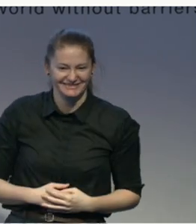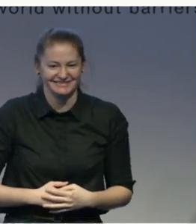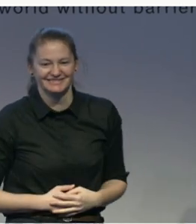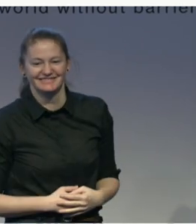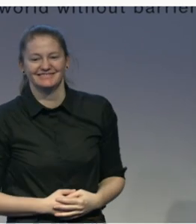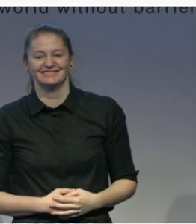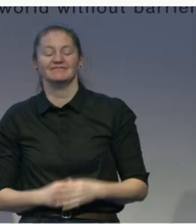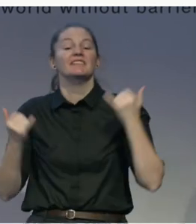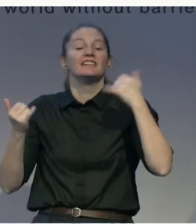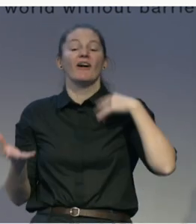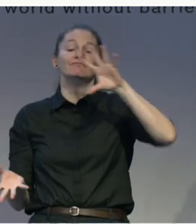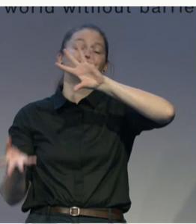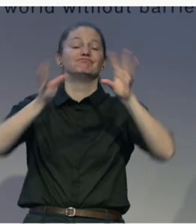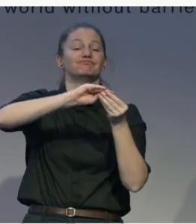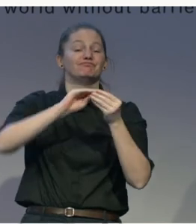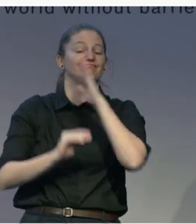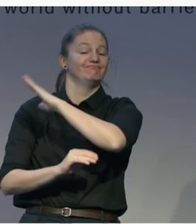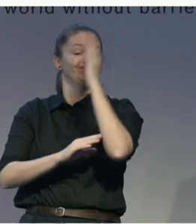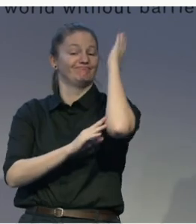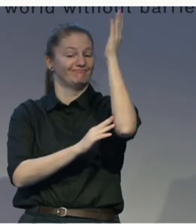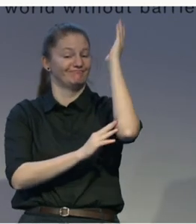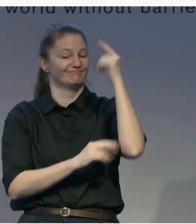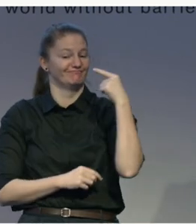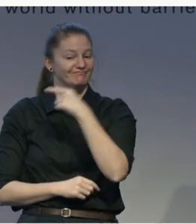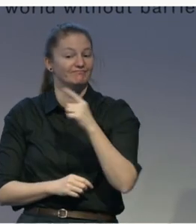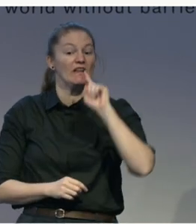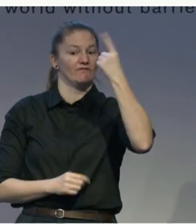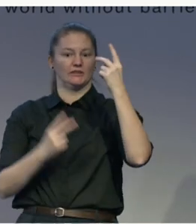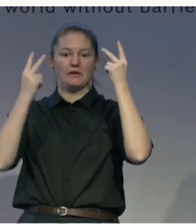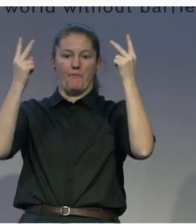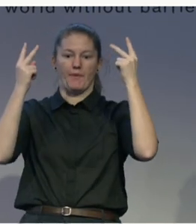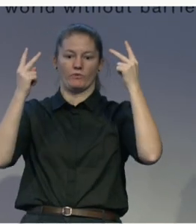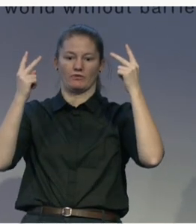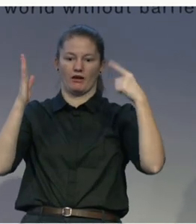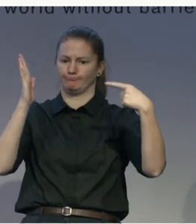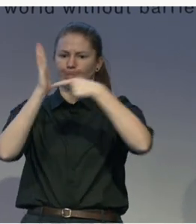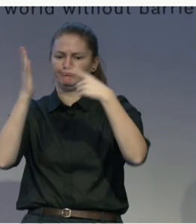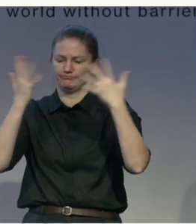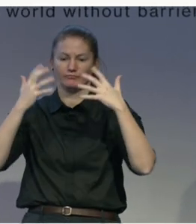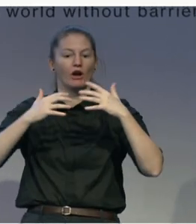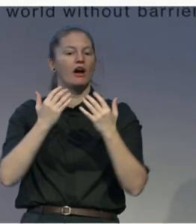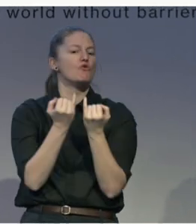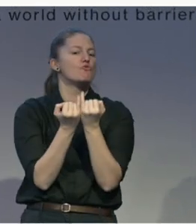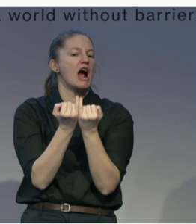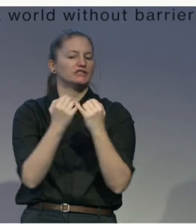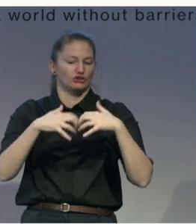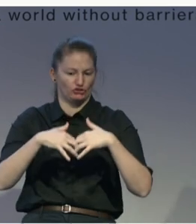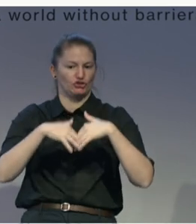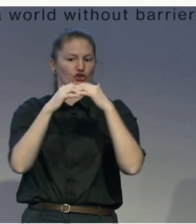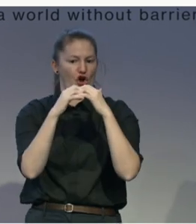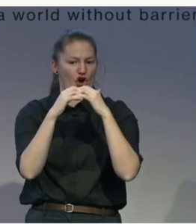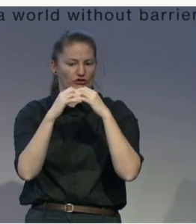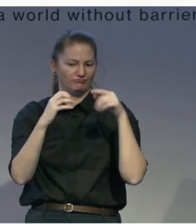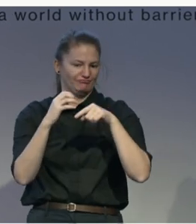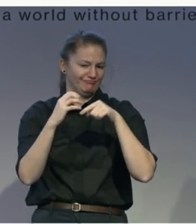here, who knows. The point is that it's a grassroots advocacy conference, and the